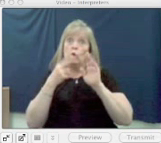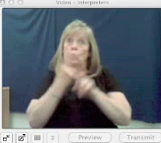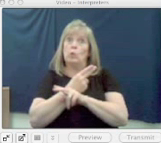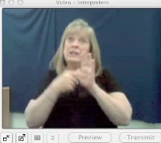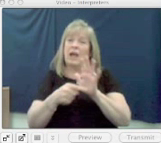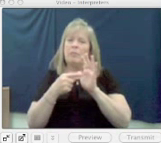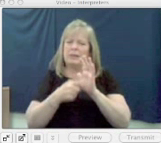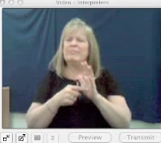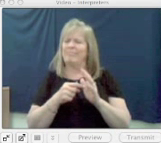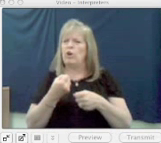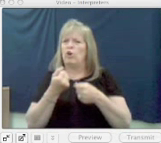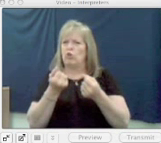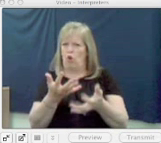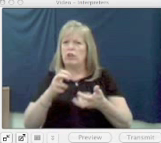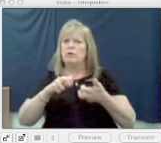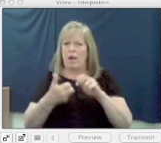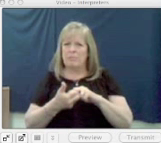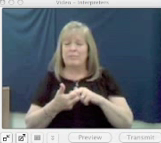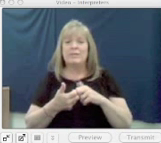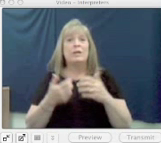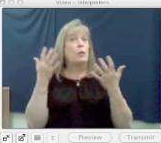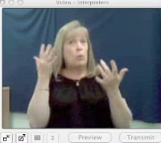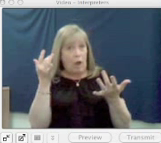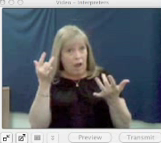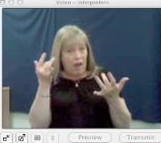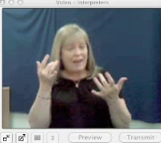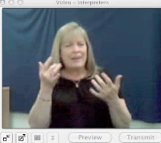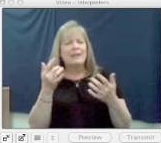First of all, it's inefficient.